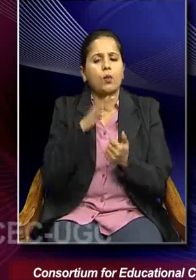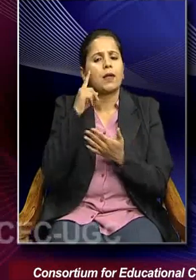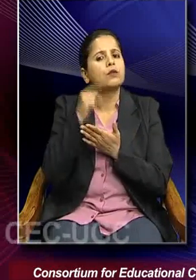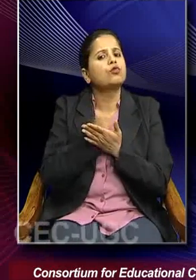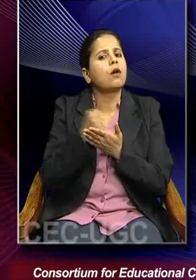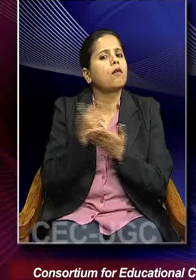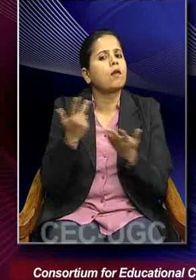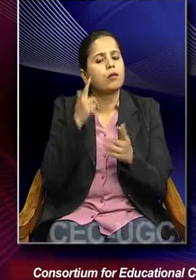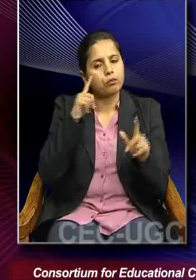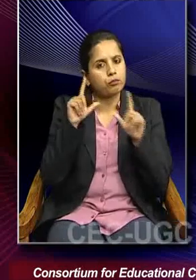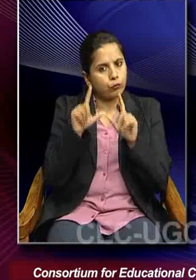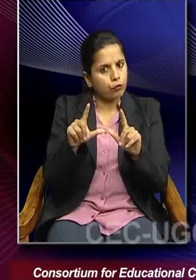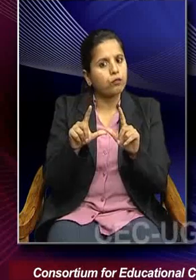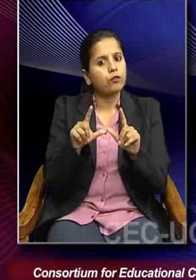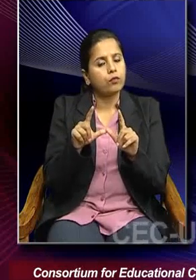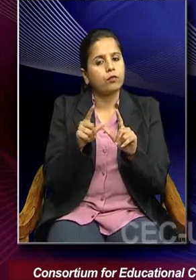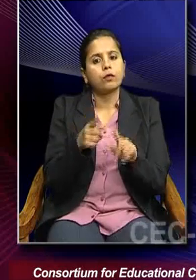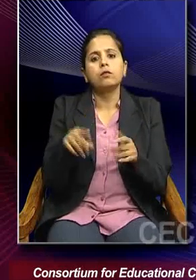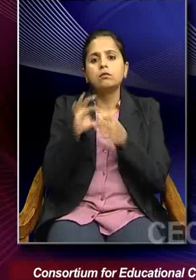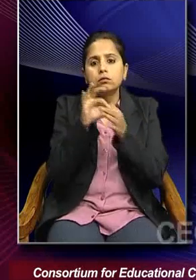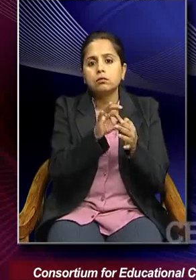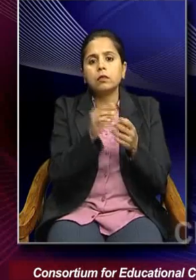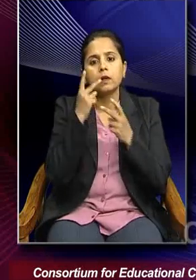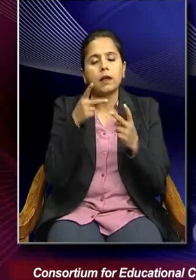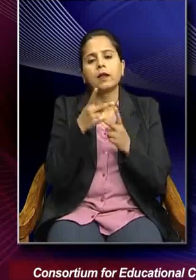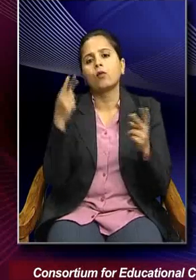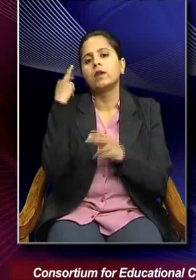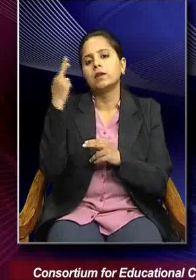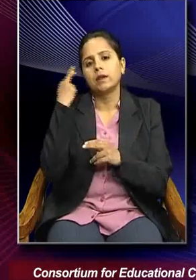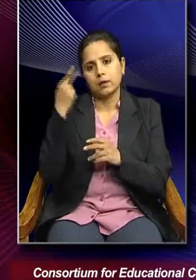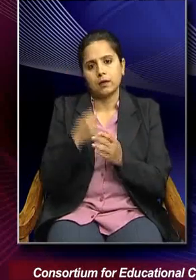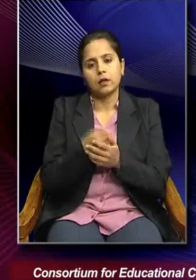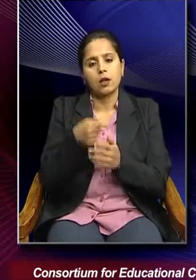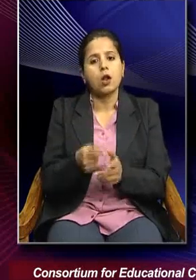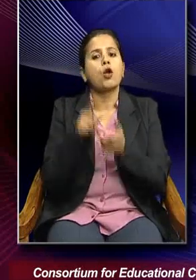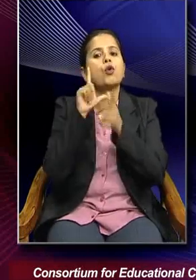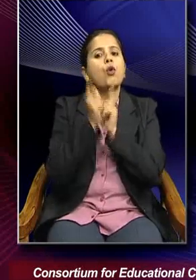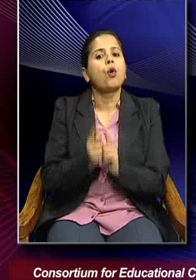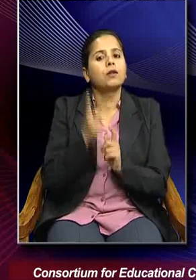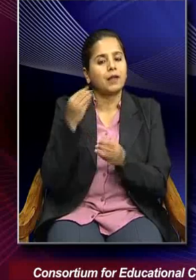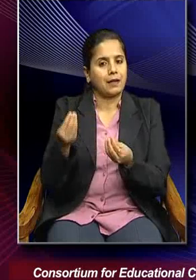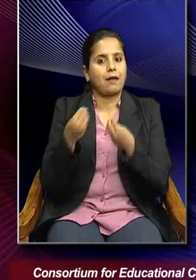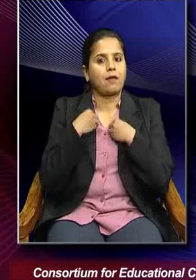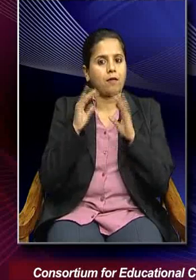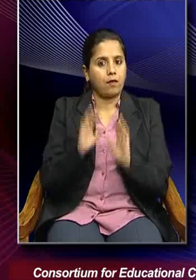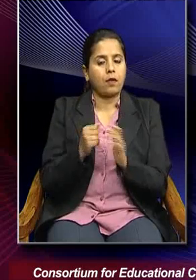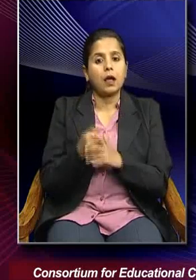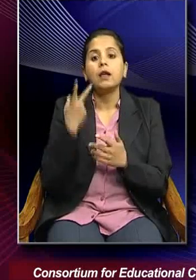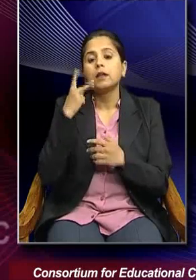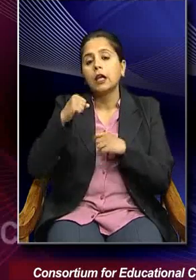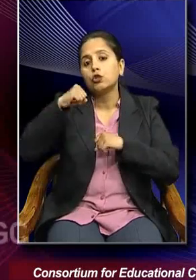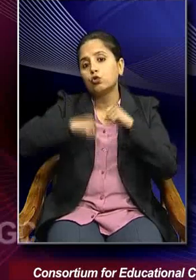to prove based on various reasons. So logic provides us that